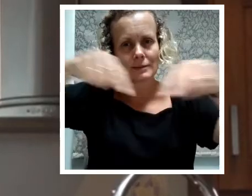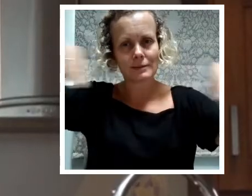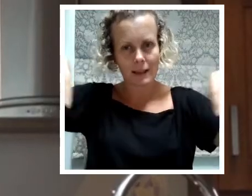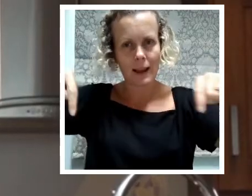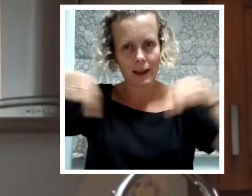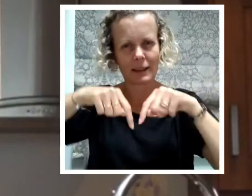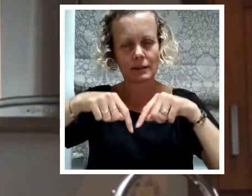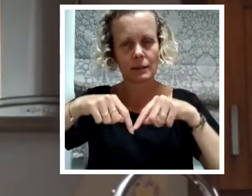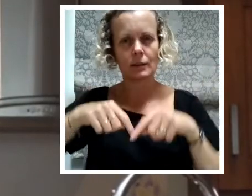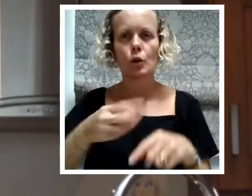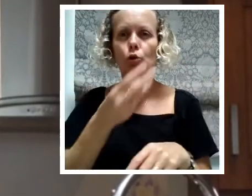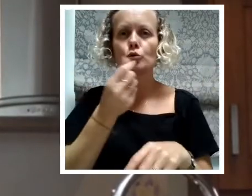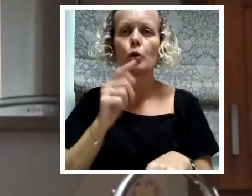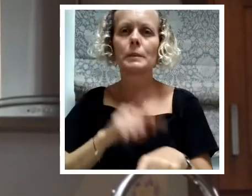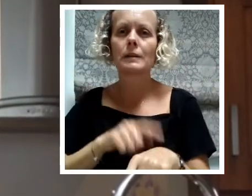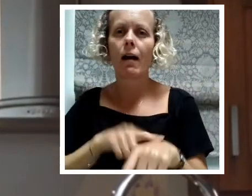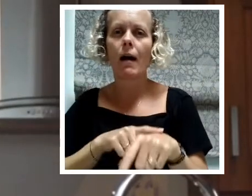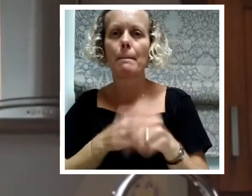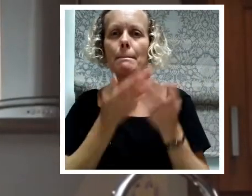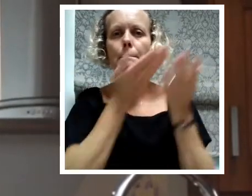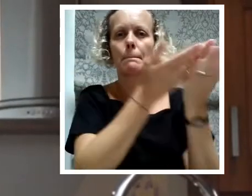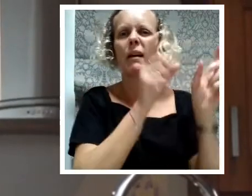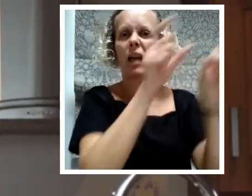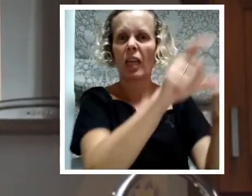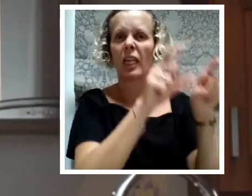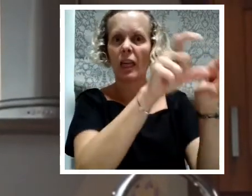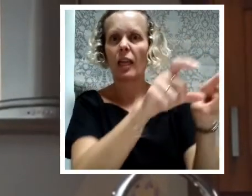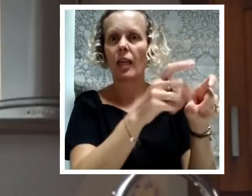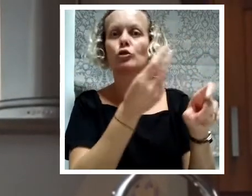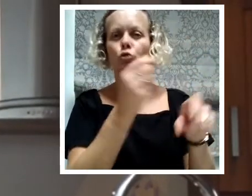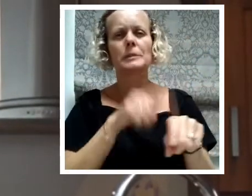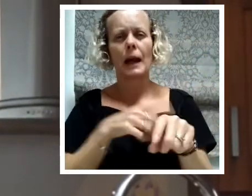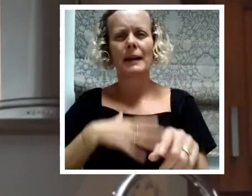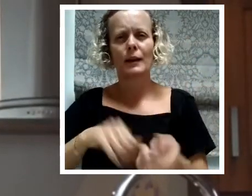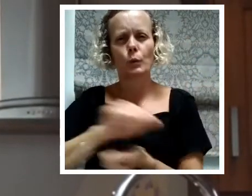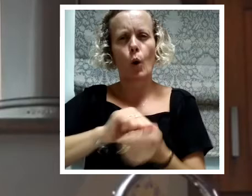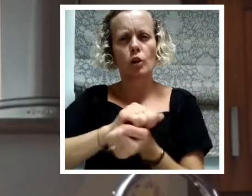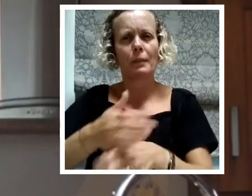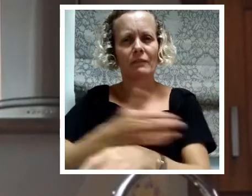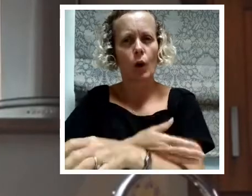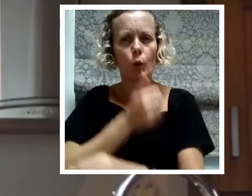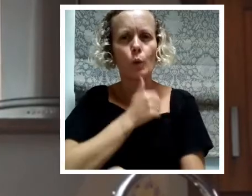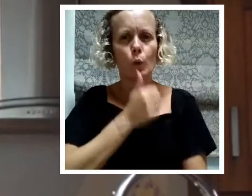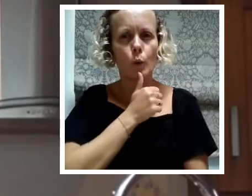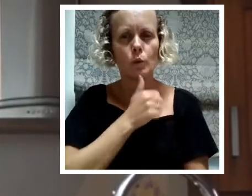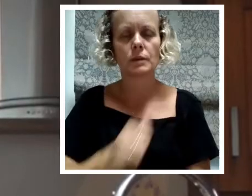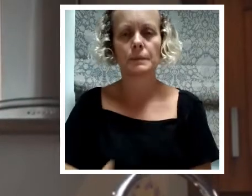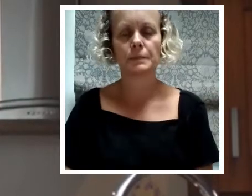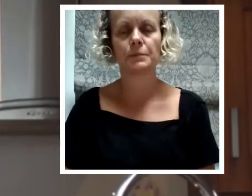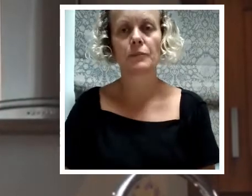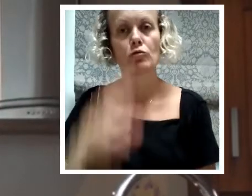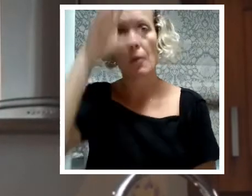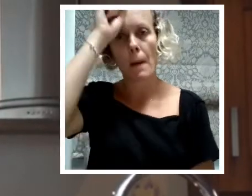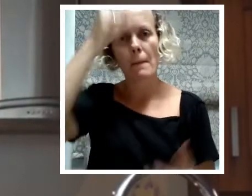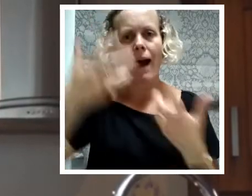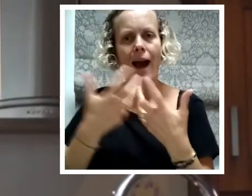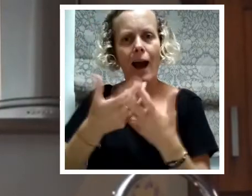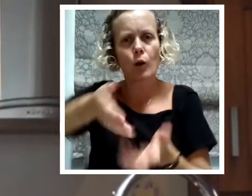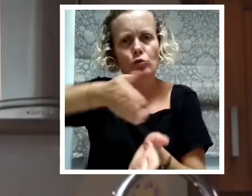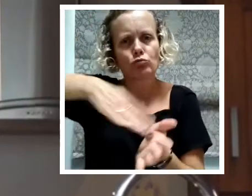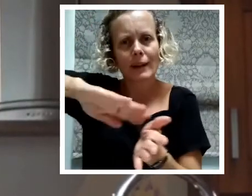sometimes just kept in your cupboard. Make sure they are clean. They might need a little bit of a wash out before you use them. Now, I'm not sure if you can remember how to grease our